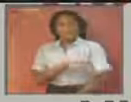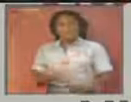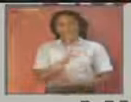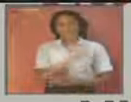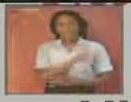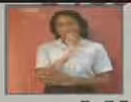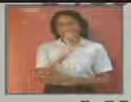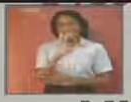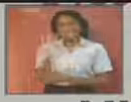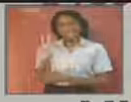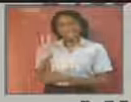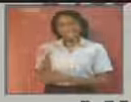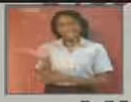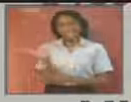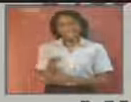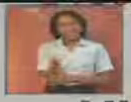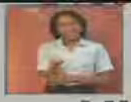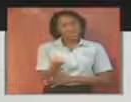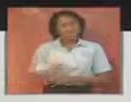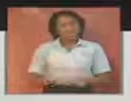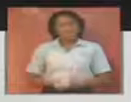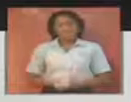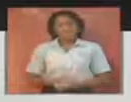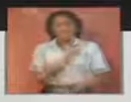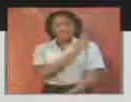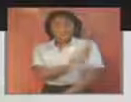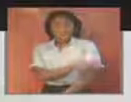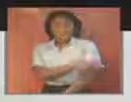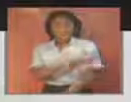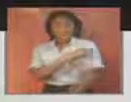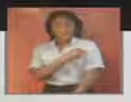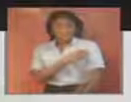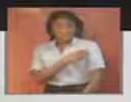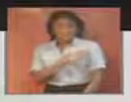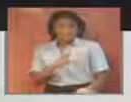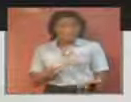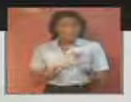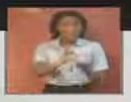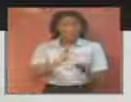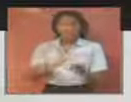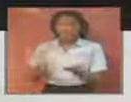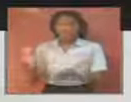577 deaths. So I'll break down the hospital figures a little bit further.